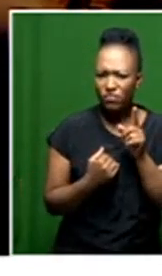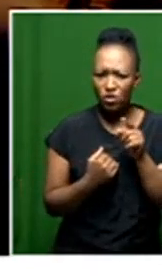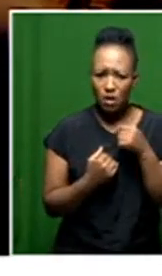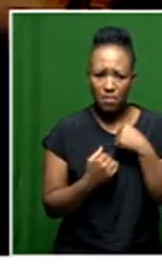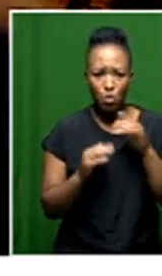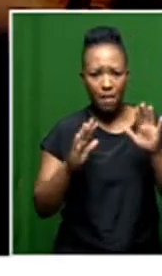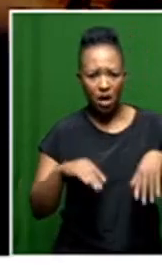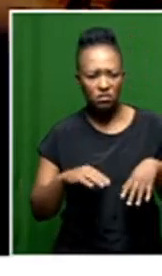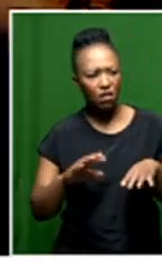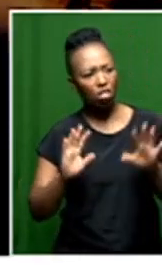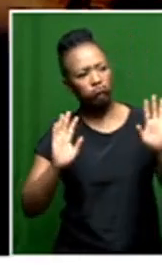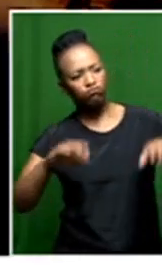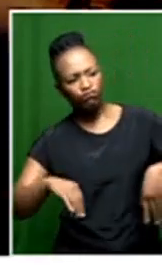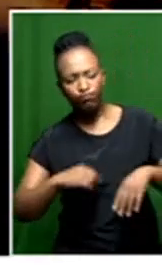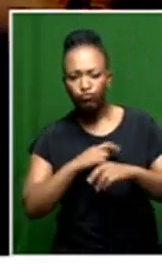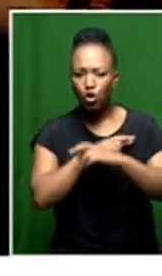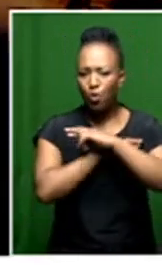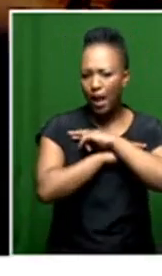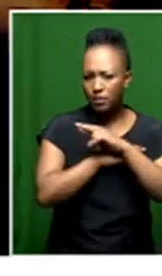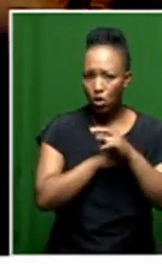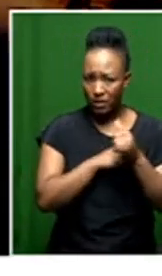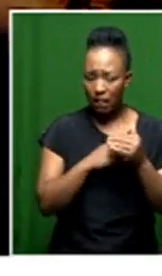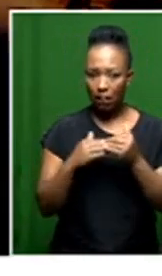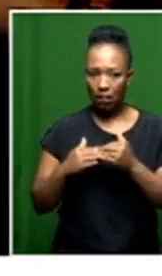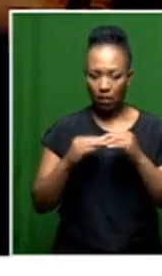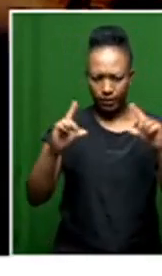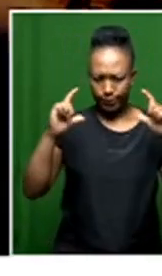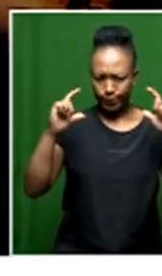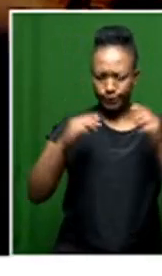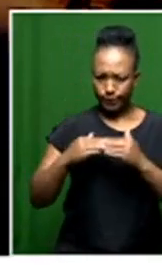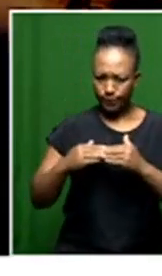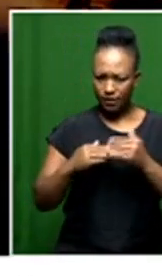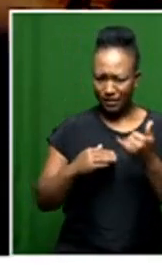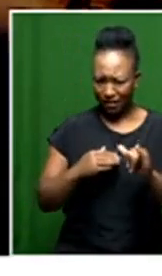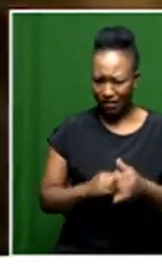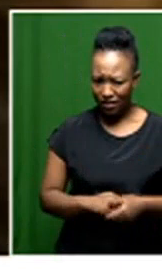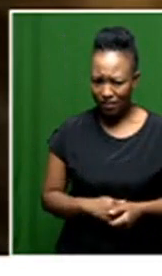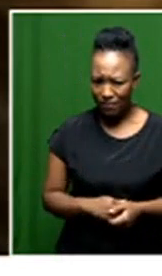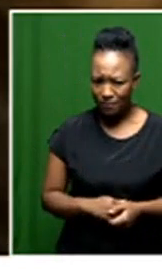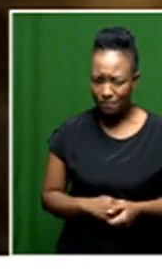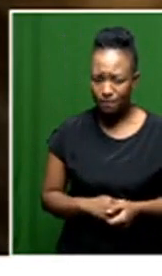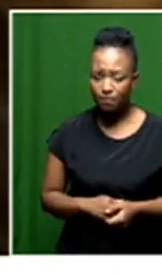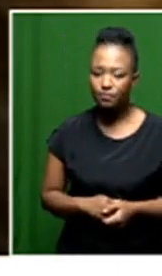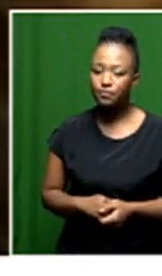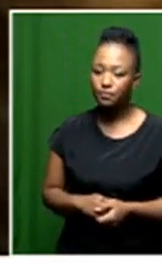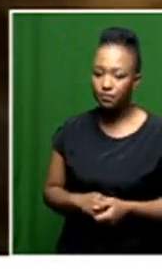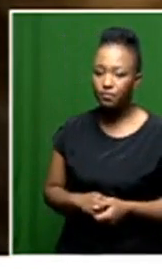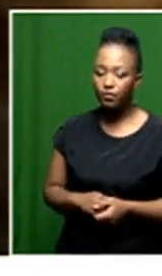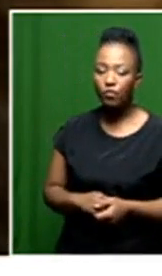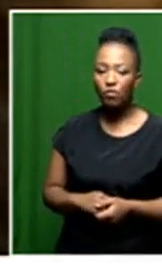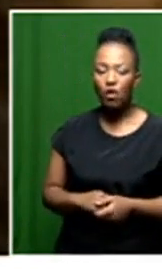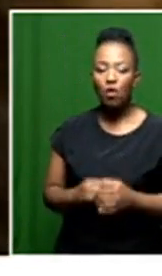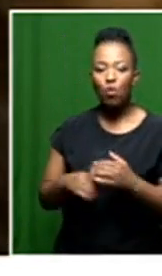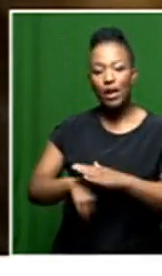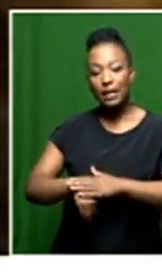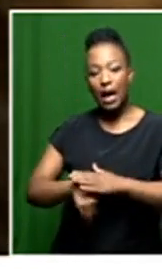be letting our guard down or should we still be cautious? We find ourselves in a very interesting times,